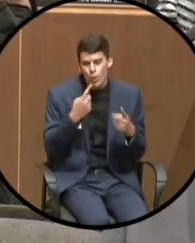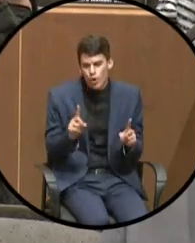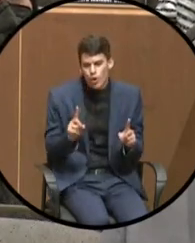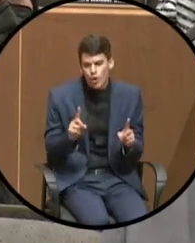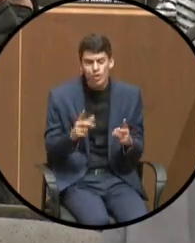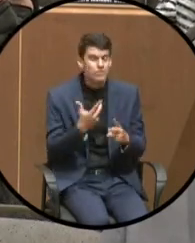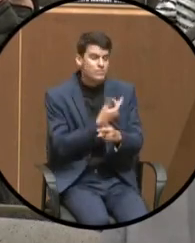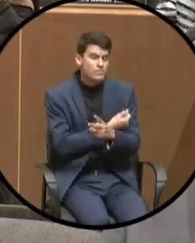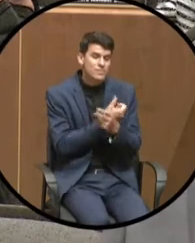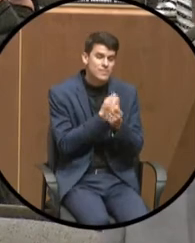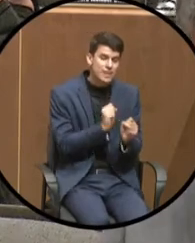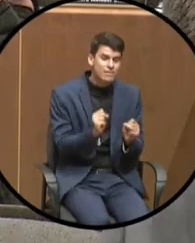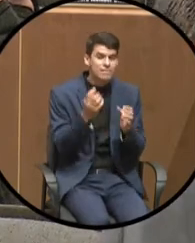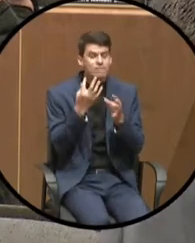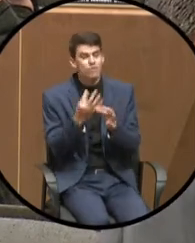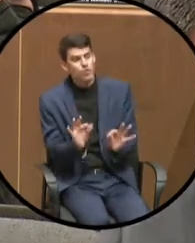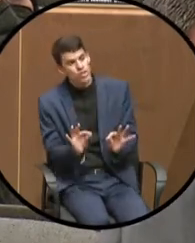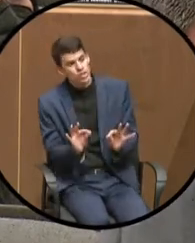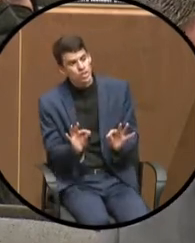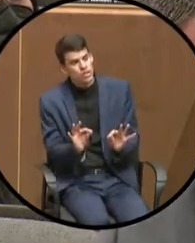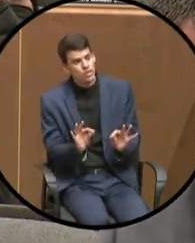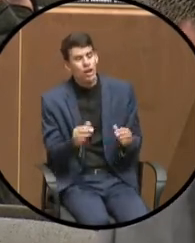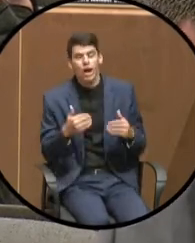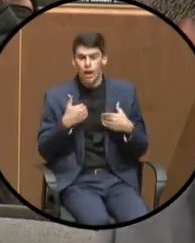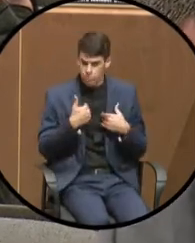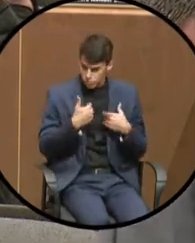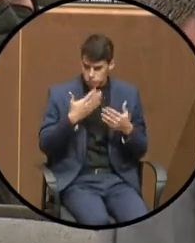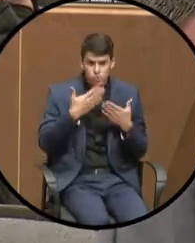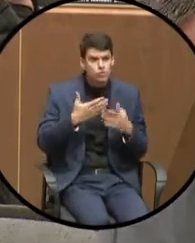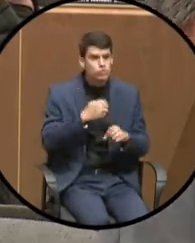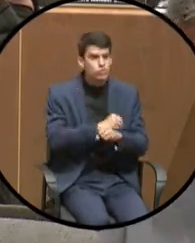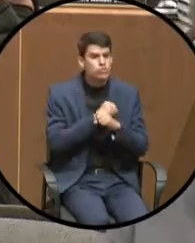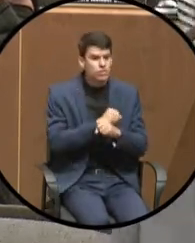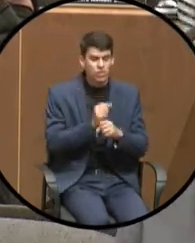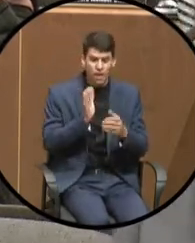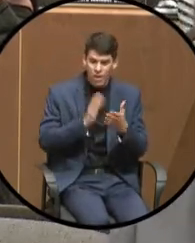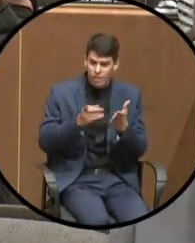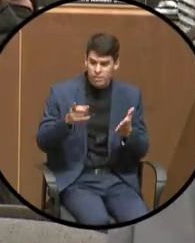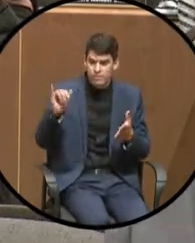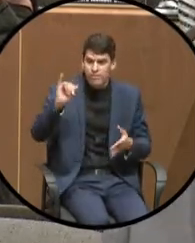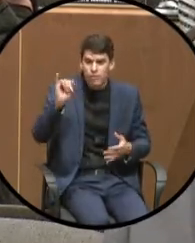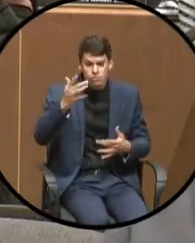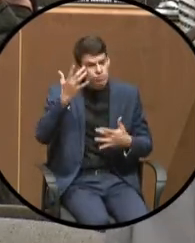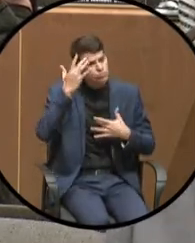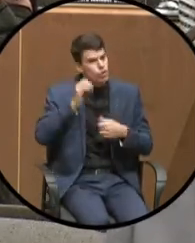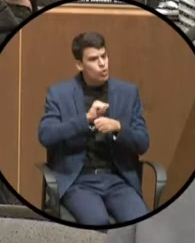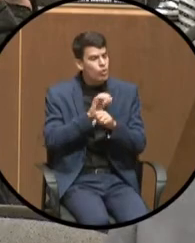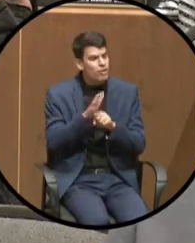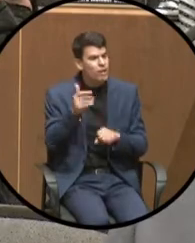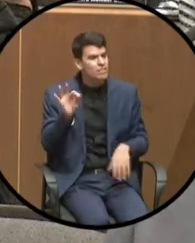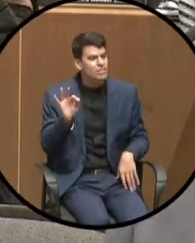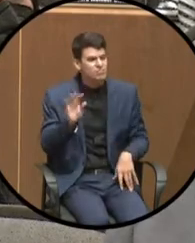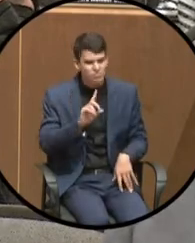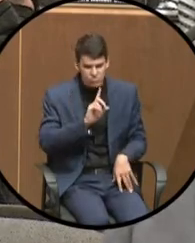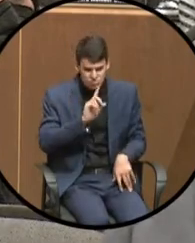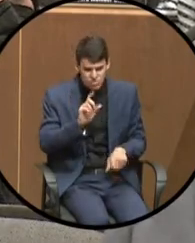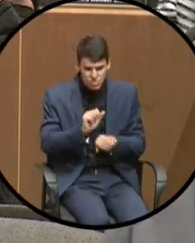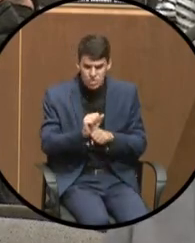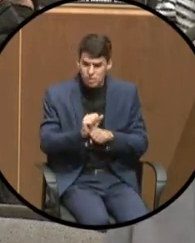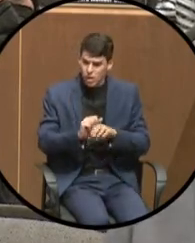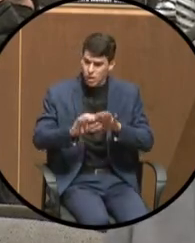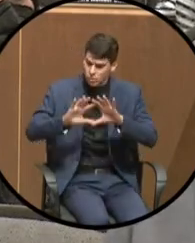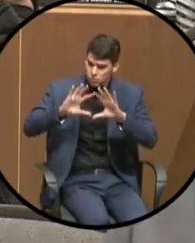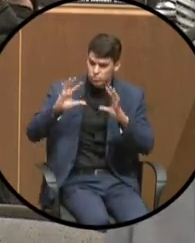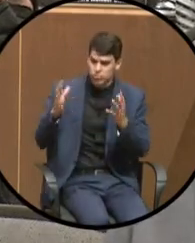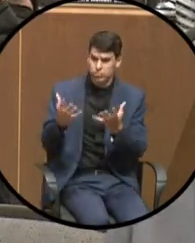safe, it is free, it provides substantial protection against infection from COVID-19 and near universal protection